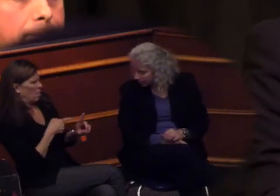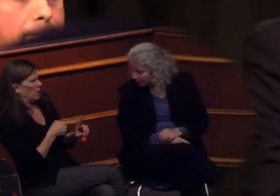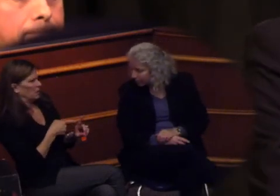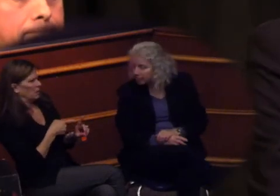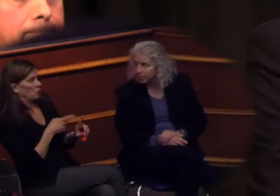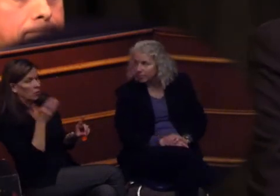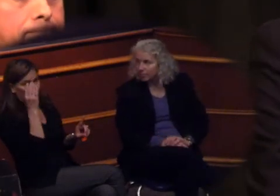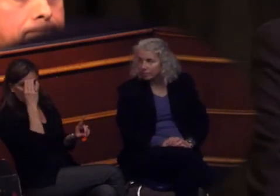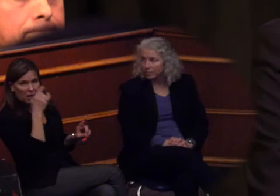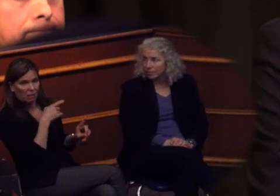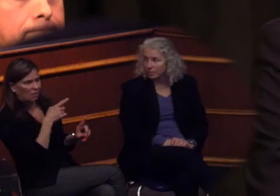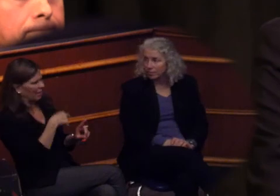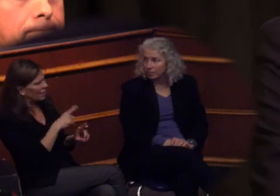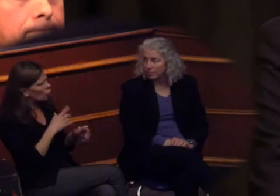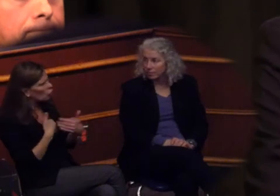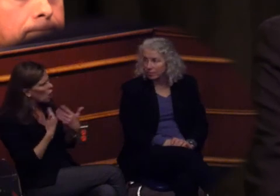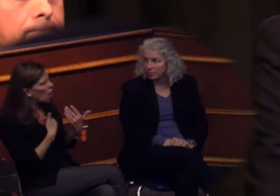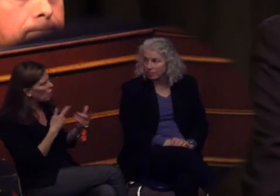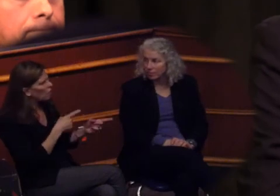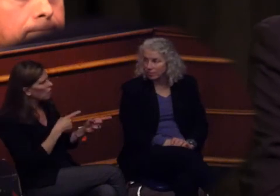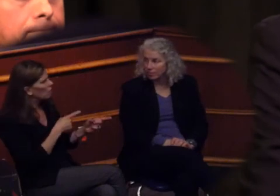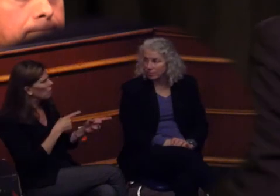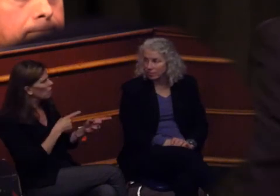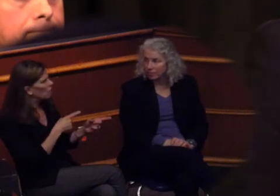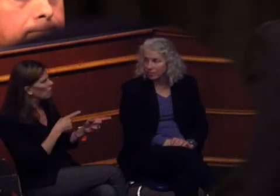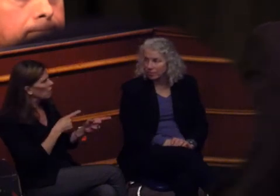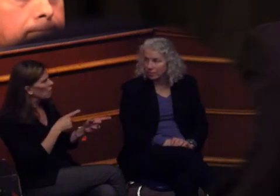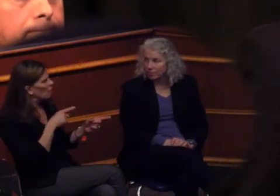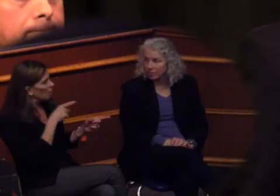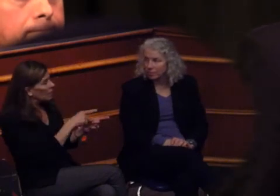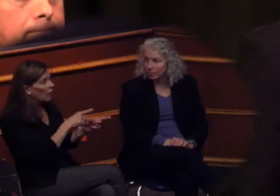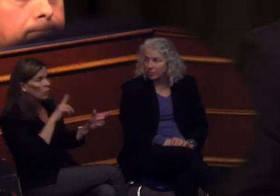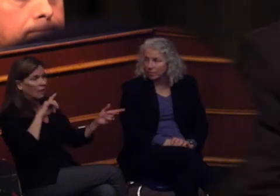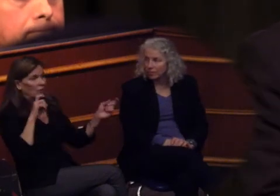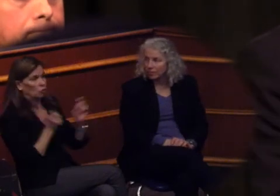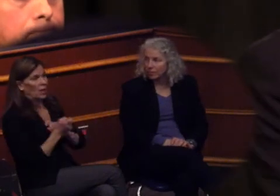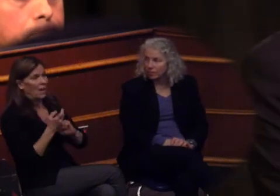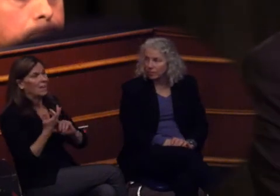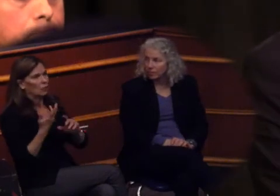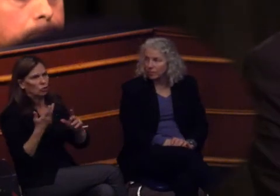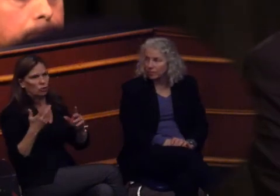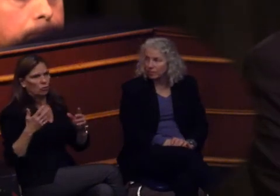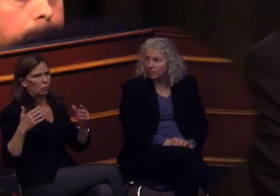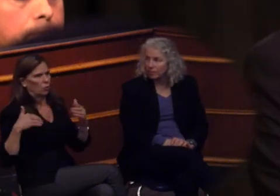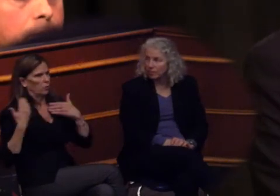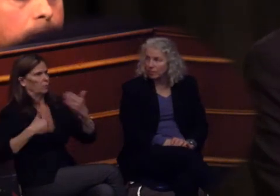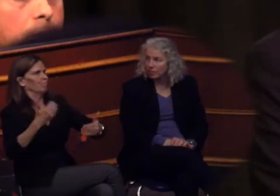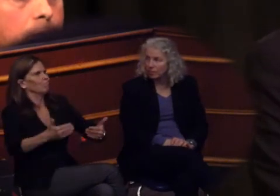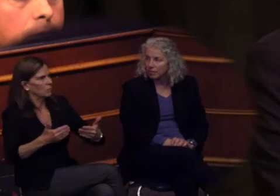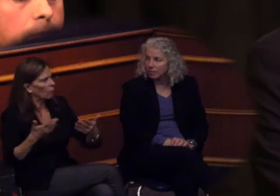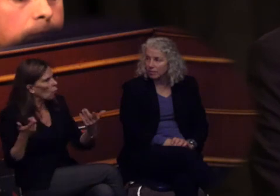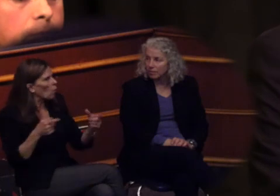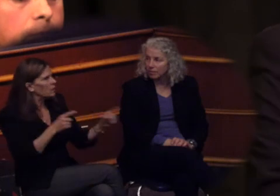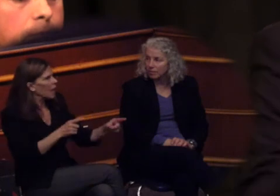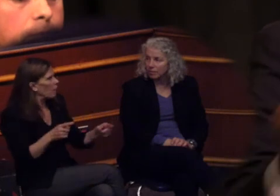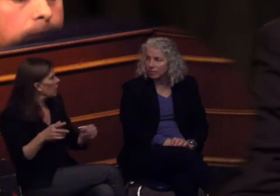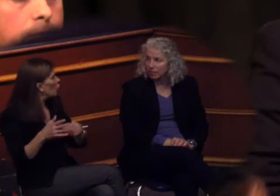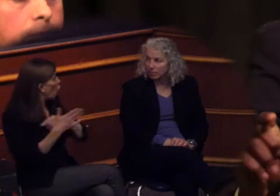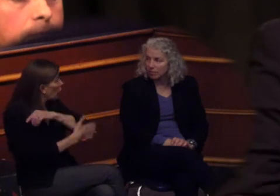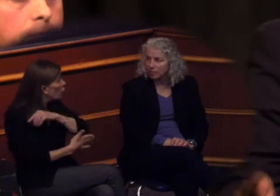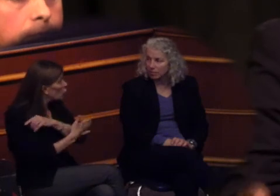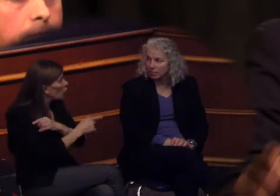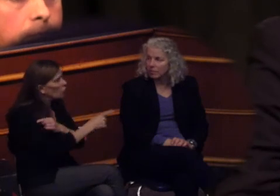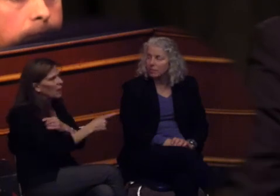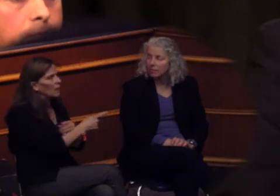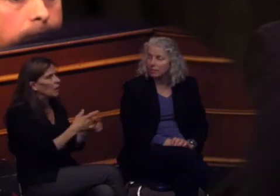It was young people that changed their trajectory on civil rights in this country. It was young people that changed their trajectory and said no